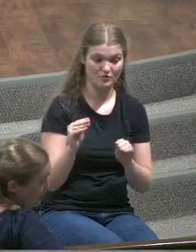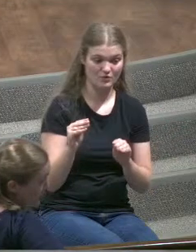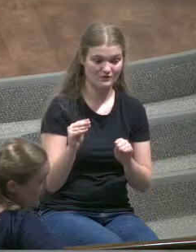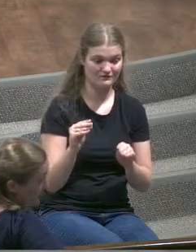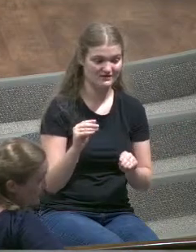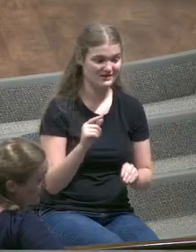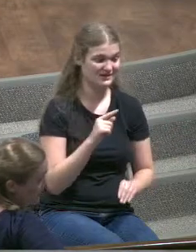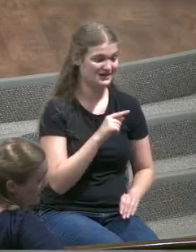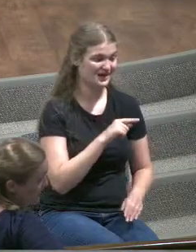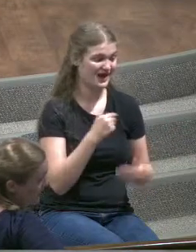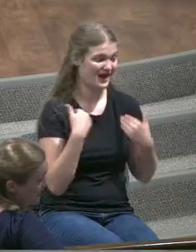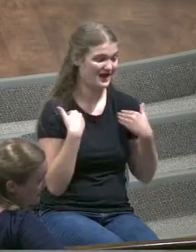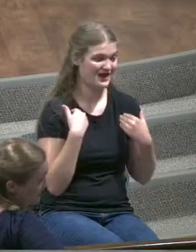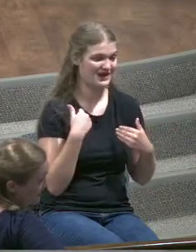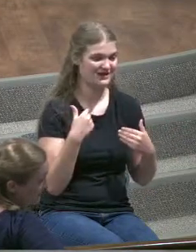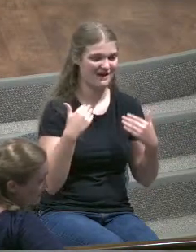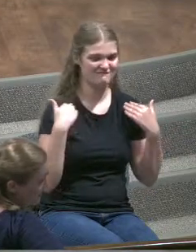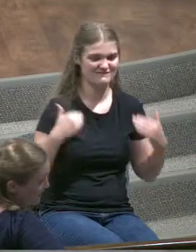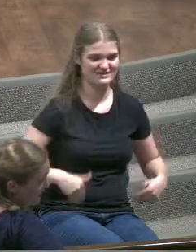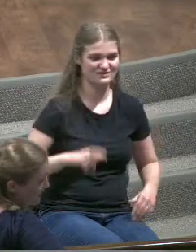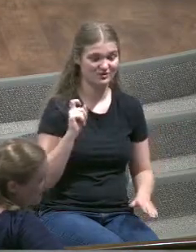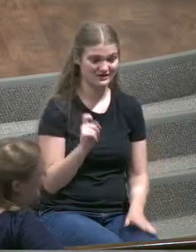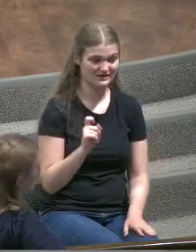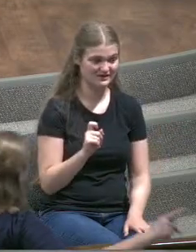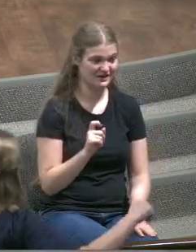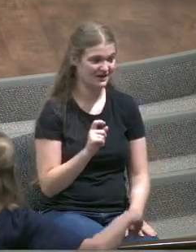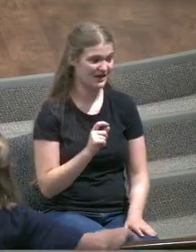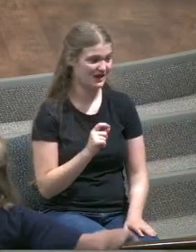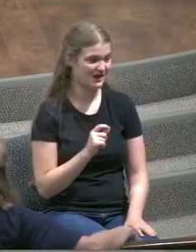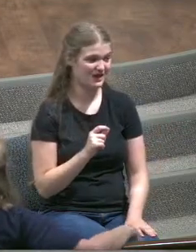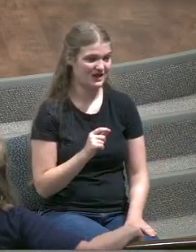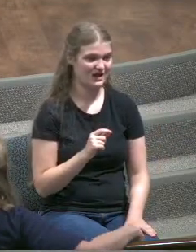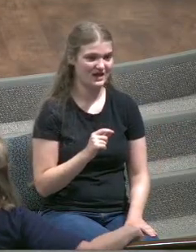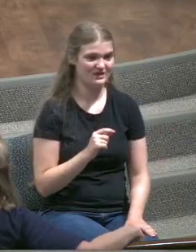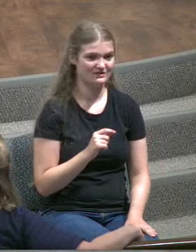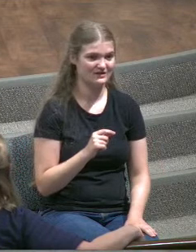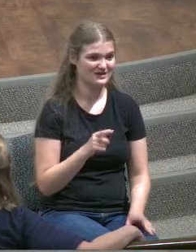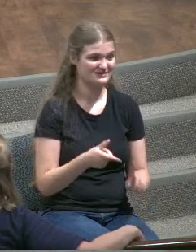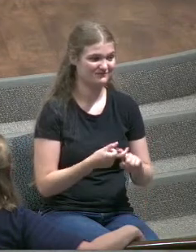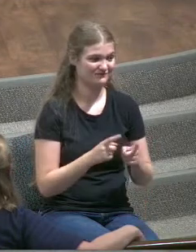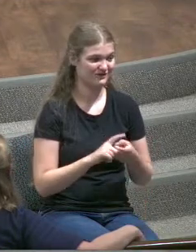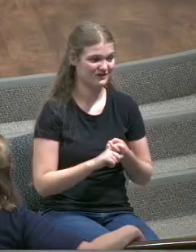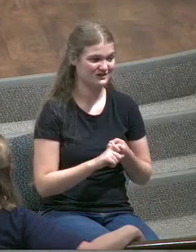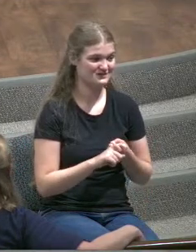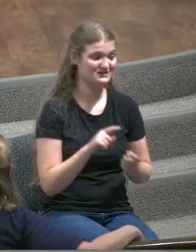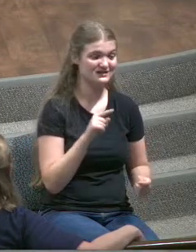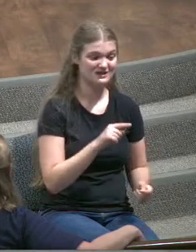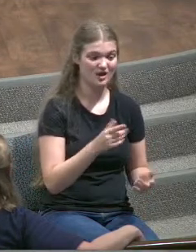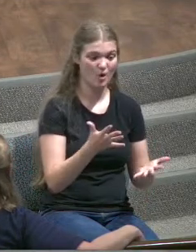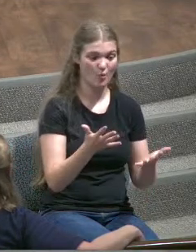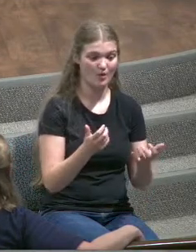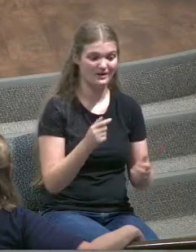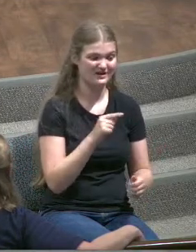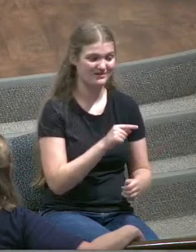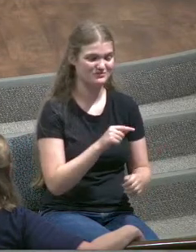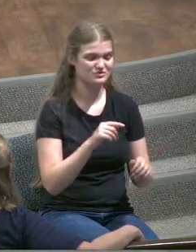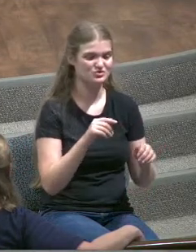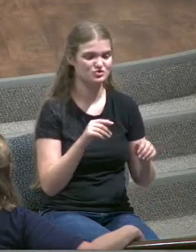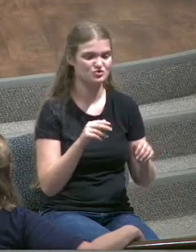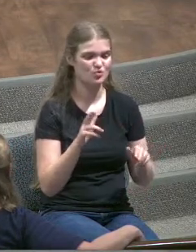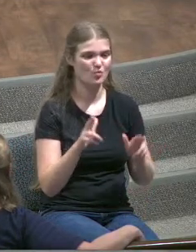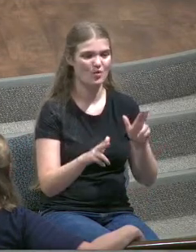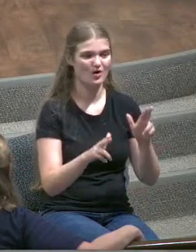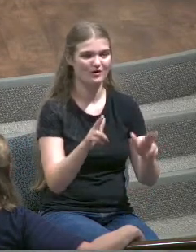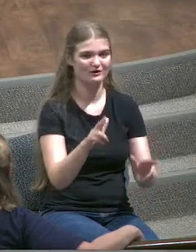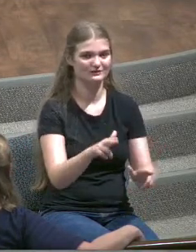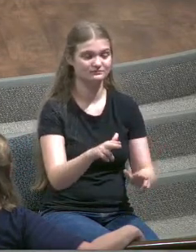need. He had a physical need that they wanted him to be able to walk. And Jesus,